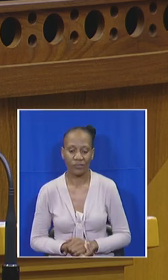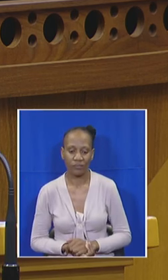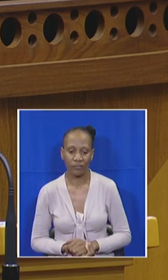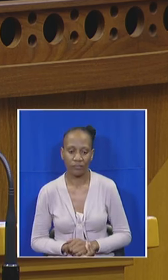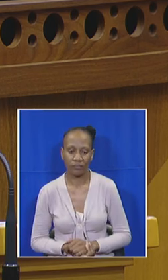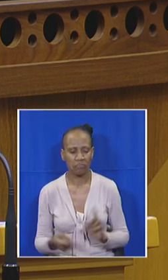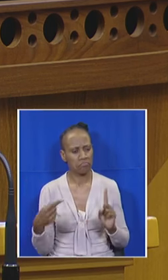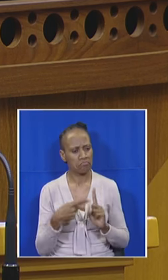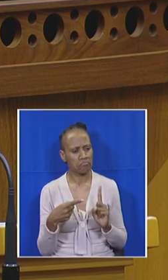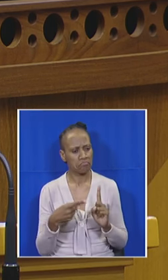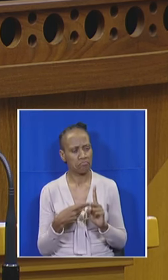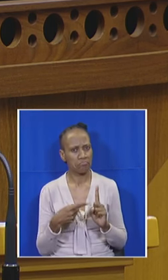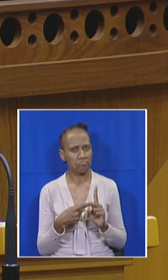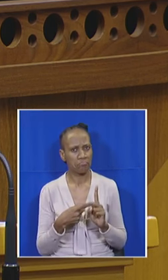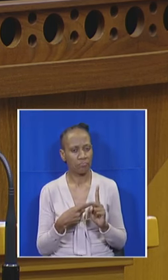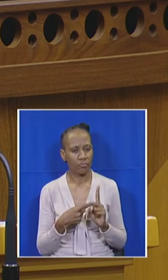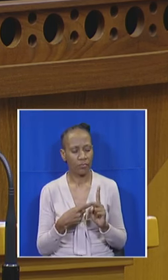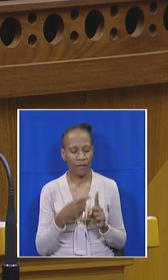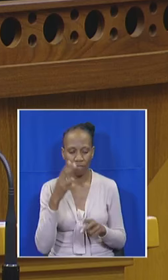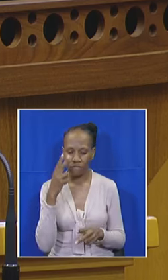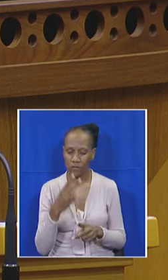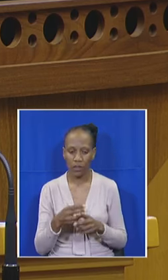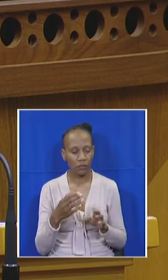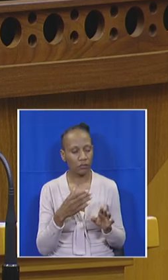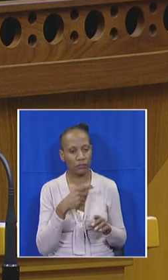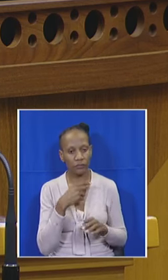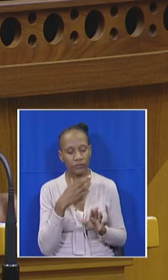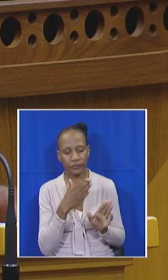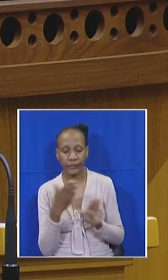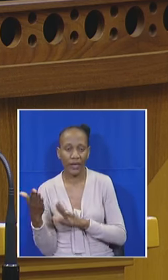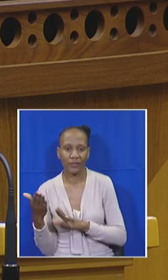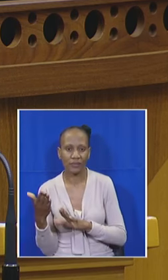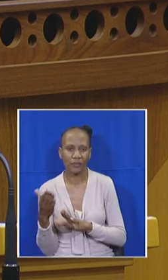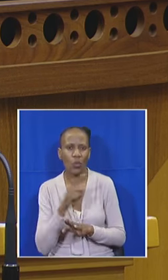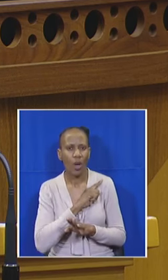He paid the supreme price for freedom.